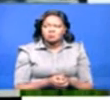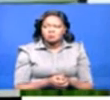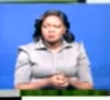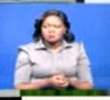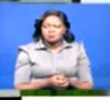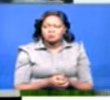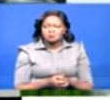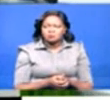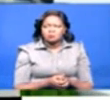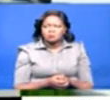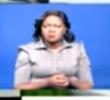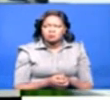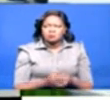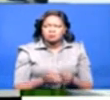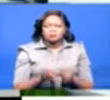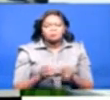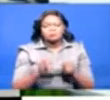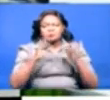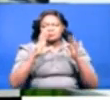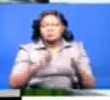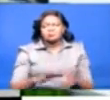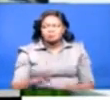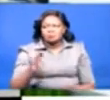Mwalimu Edward Mutai Kaiga.